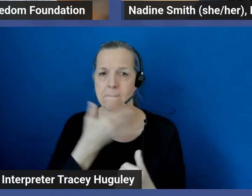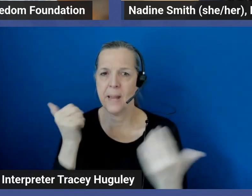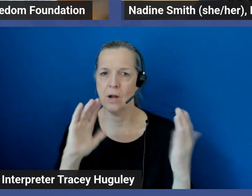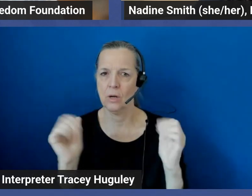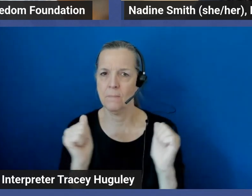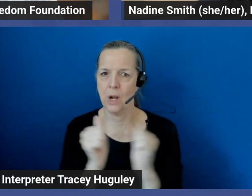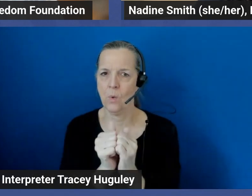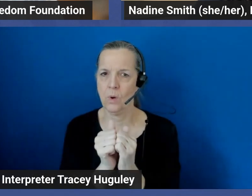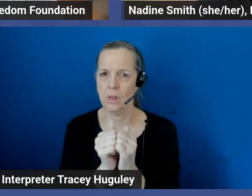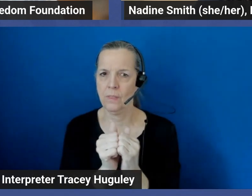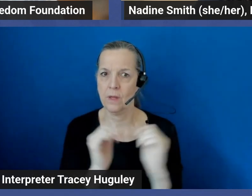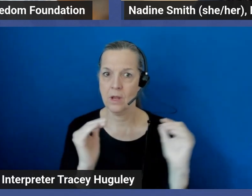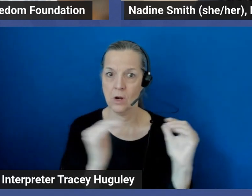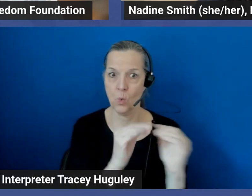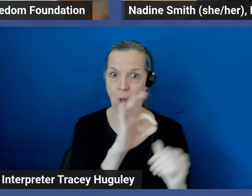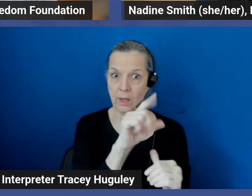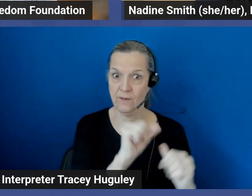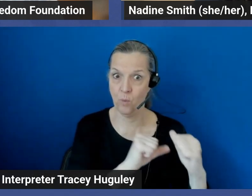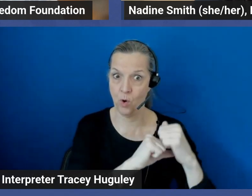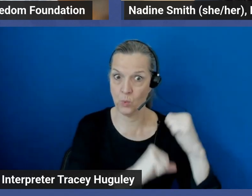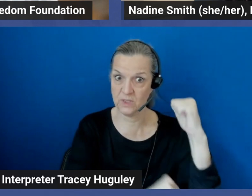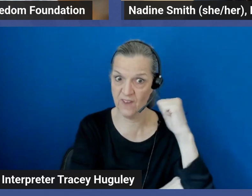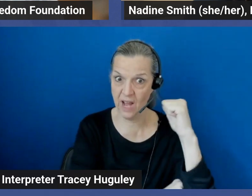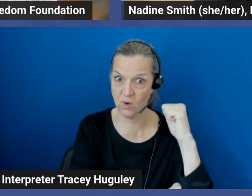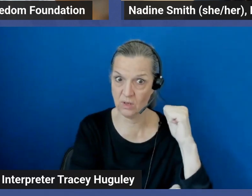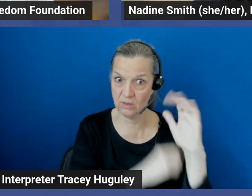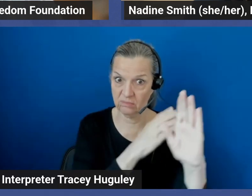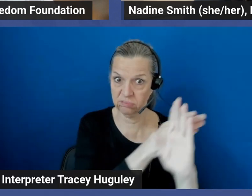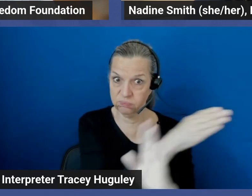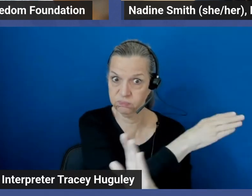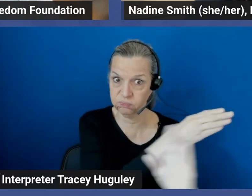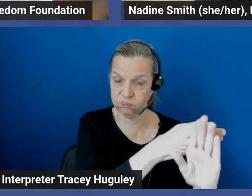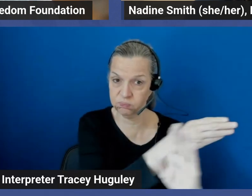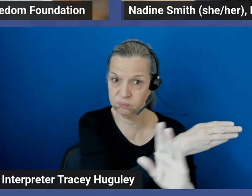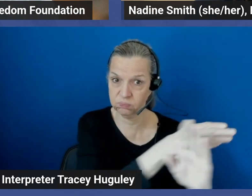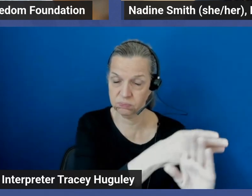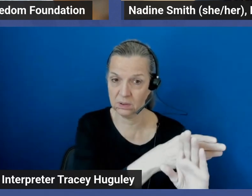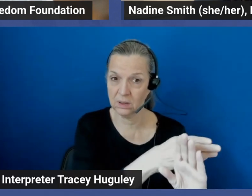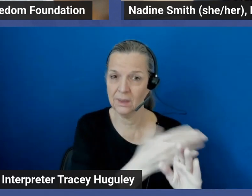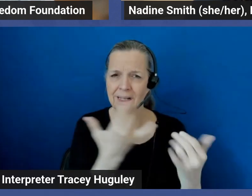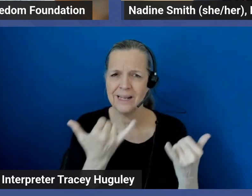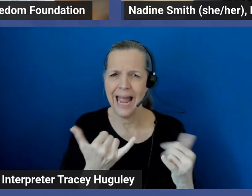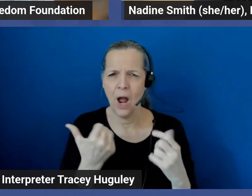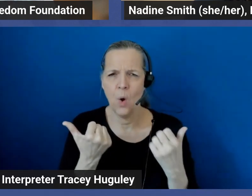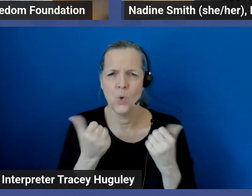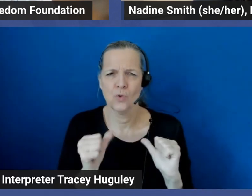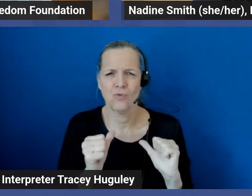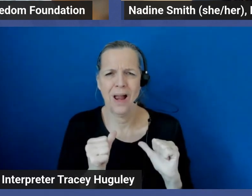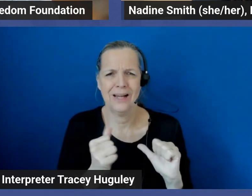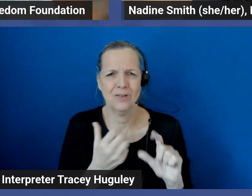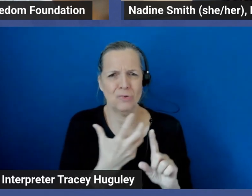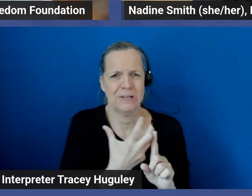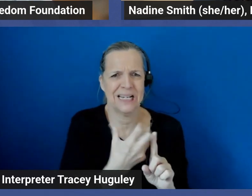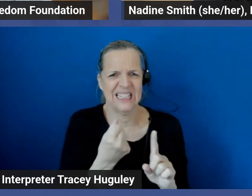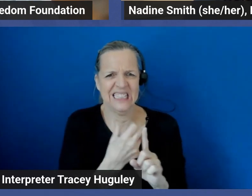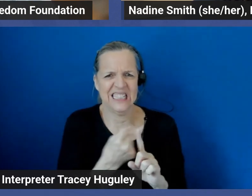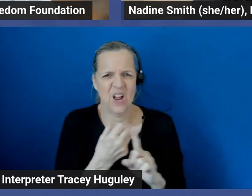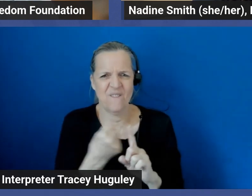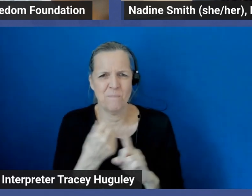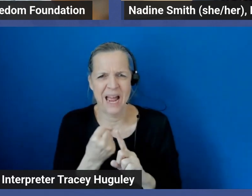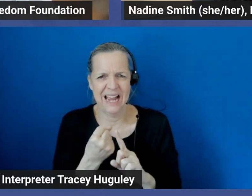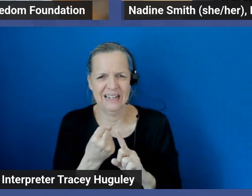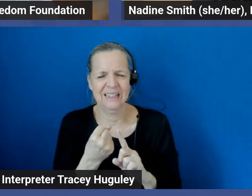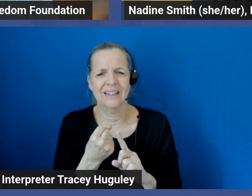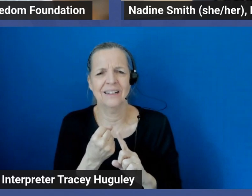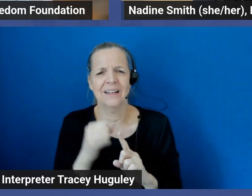were when Equality Florida was founded. Oh, yeah. We're working to claw back things that were unimaginable to so many people when